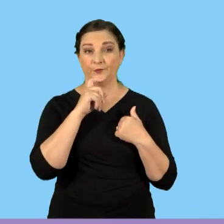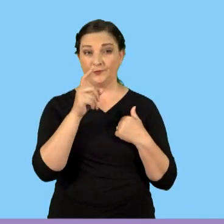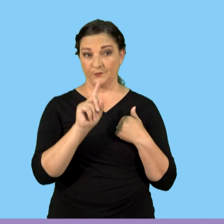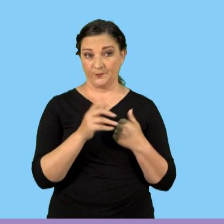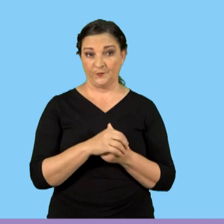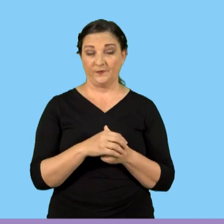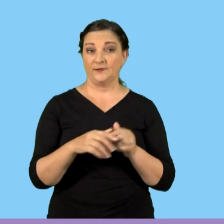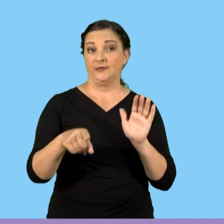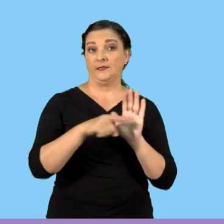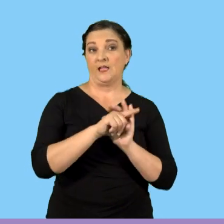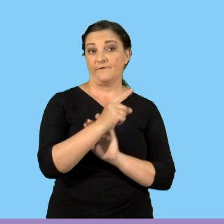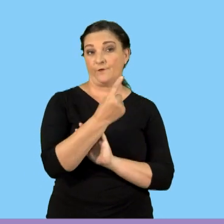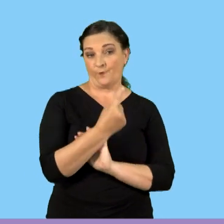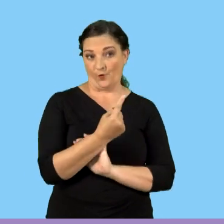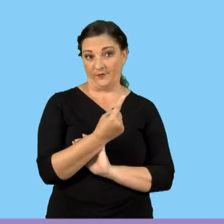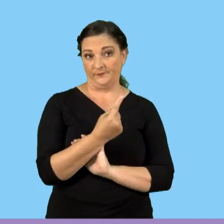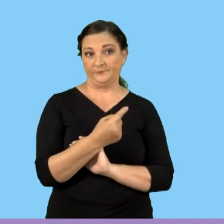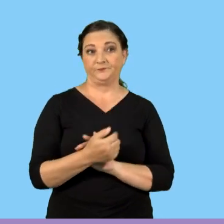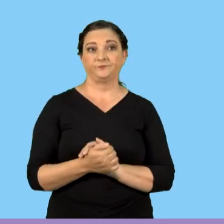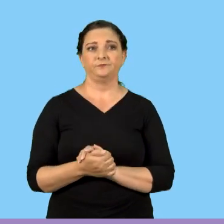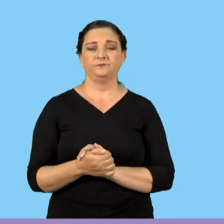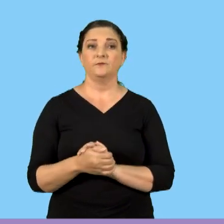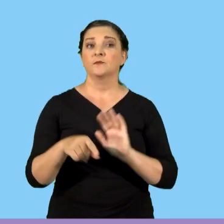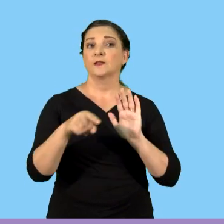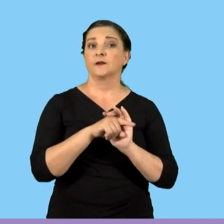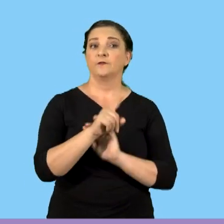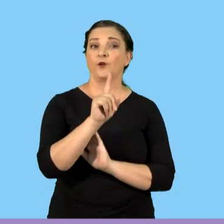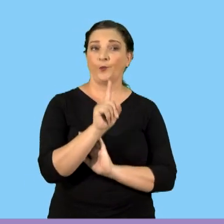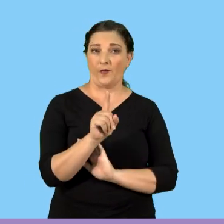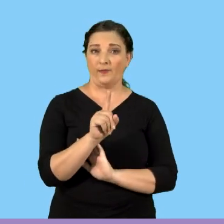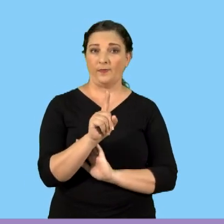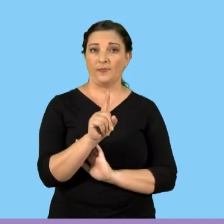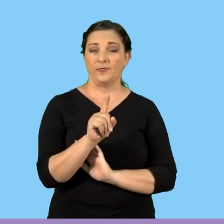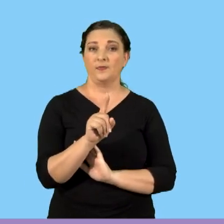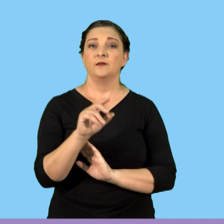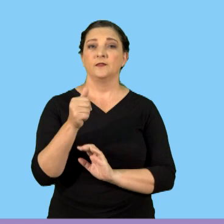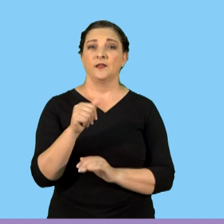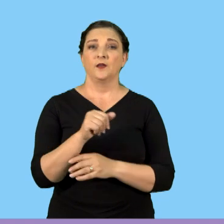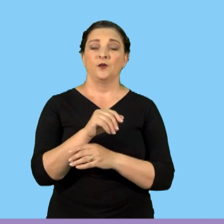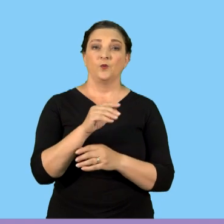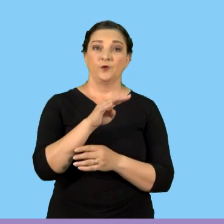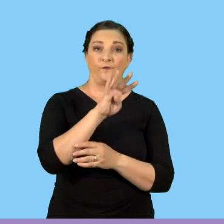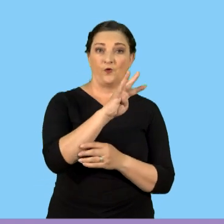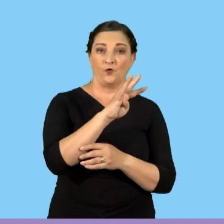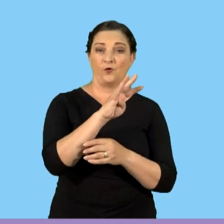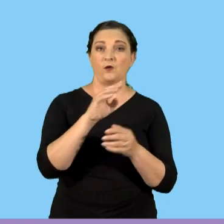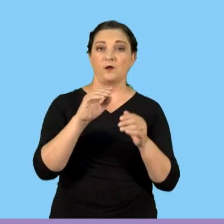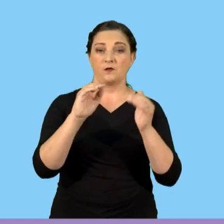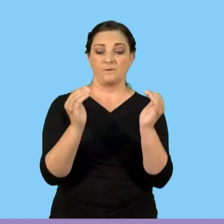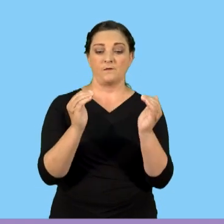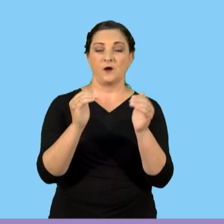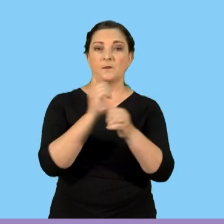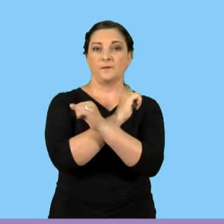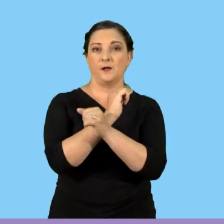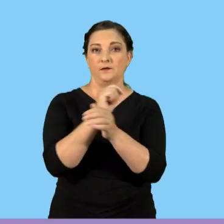here, I am going to use a -1 for the first one. So when I use -1 there, we know that we are going to multiply